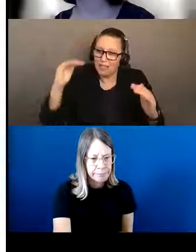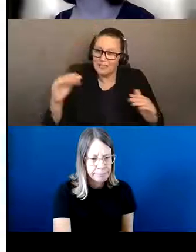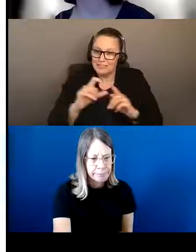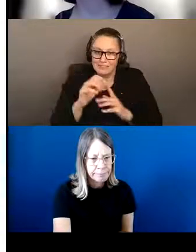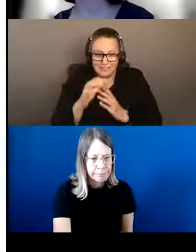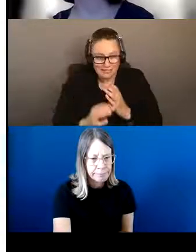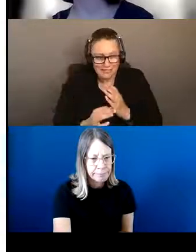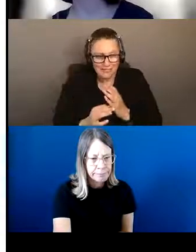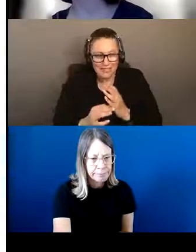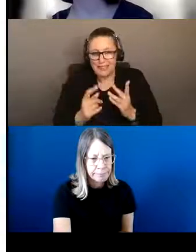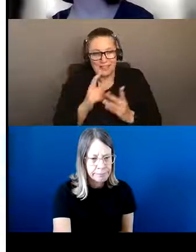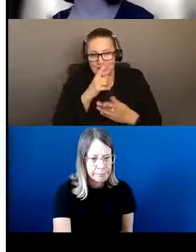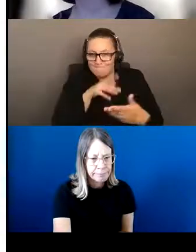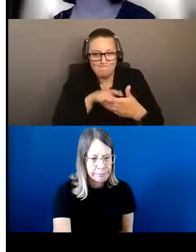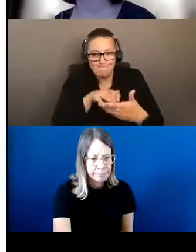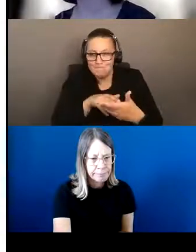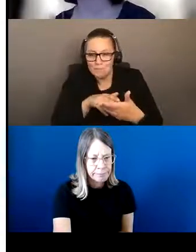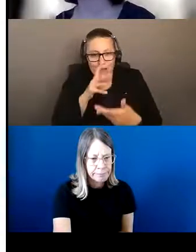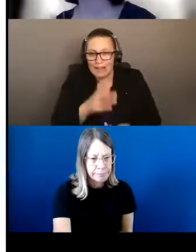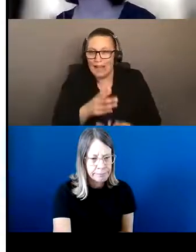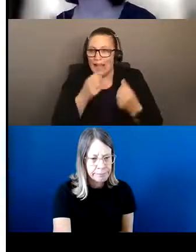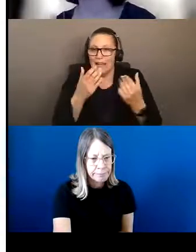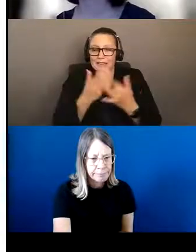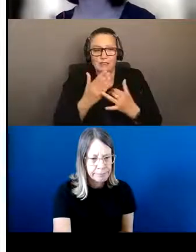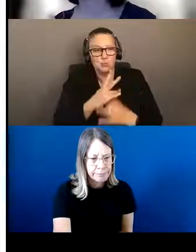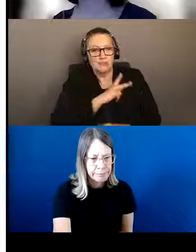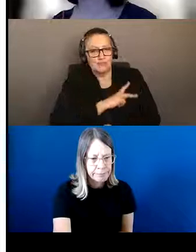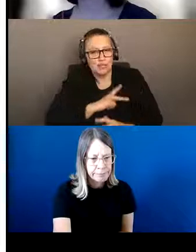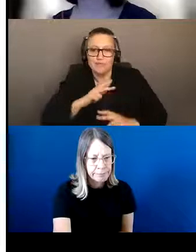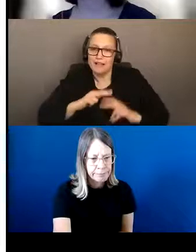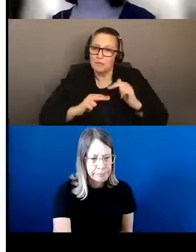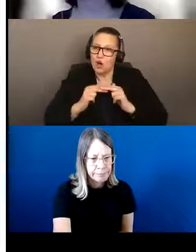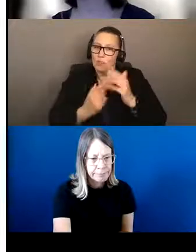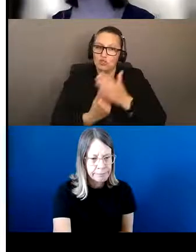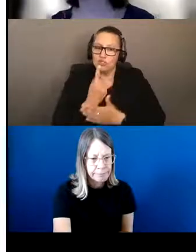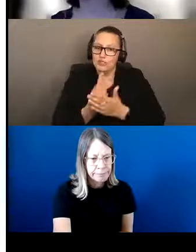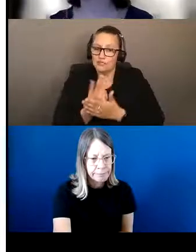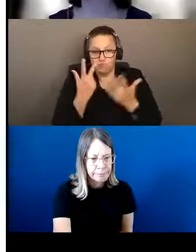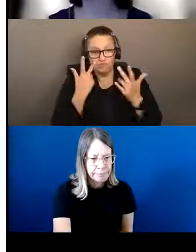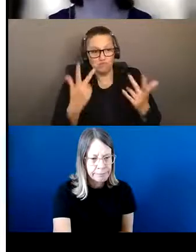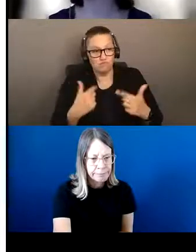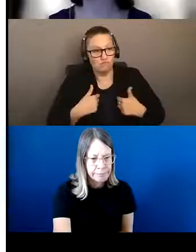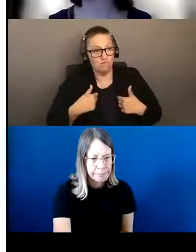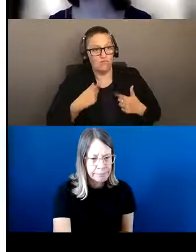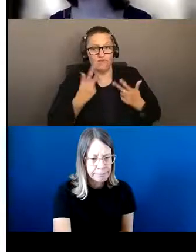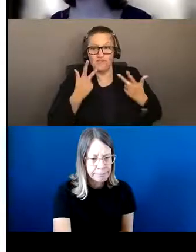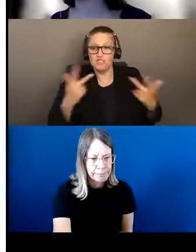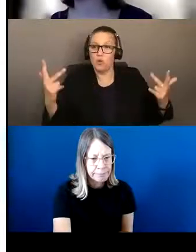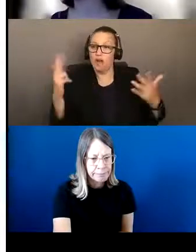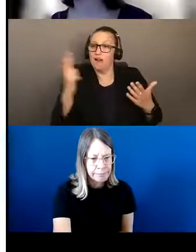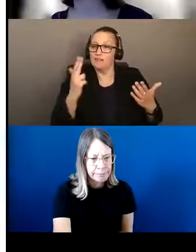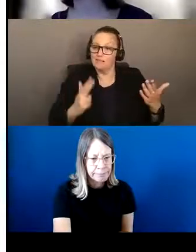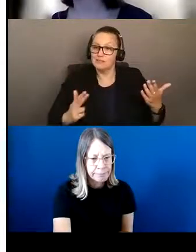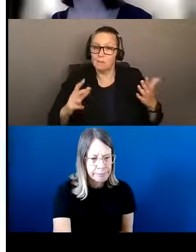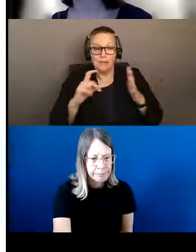and opportunities needed to be successful and renowned visual artists. Damien's work is strong, colourful, bold, and dynamic,